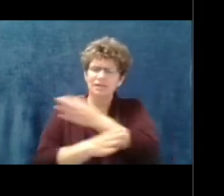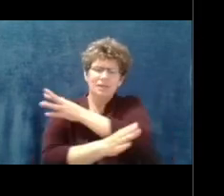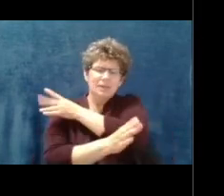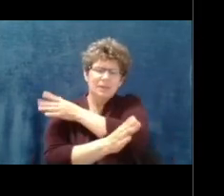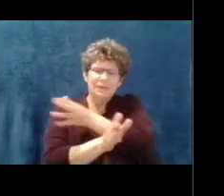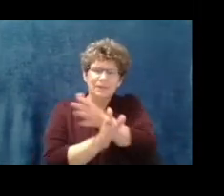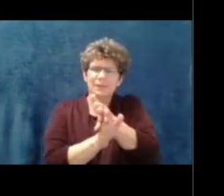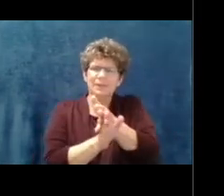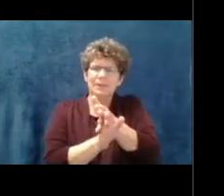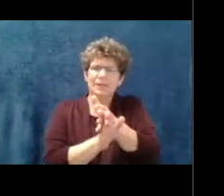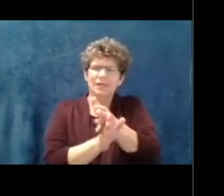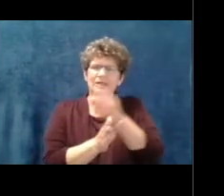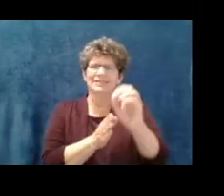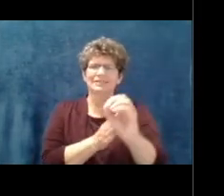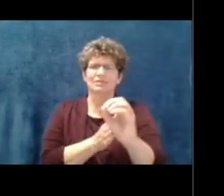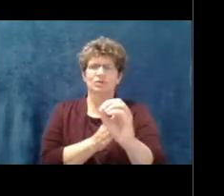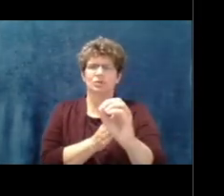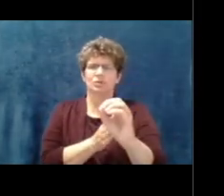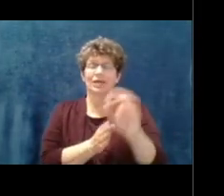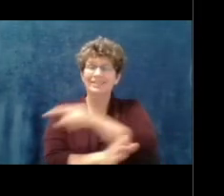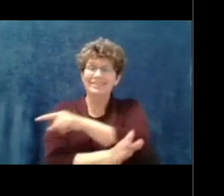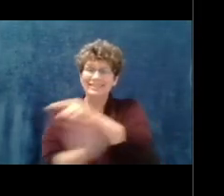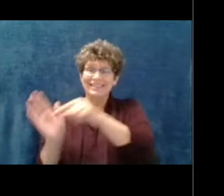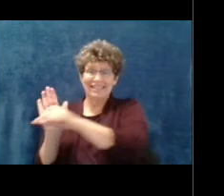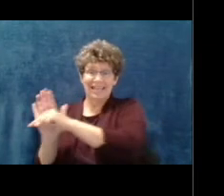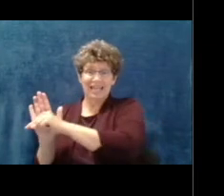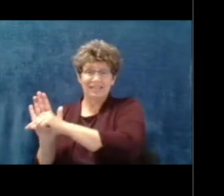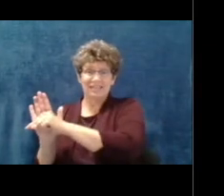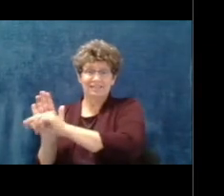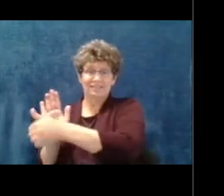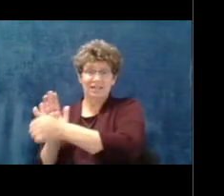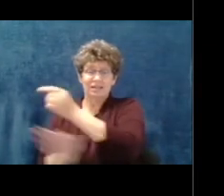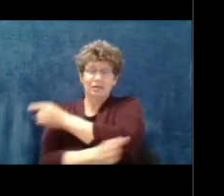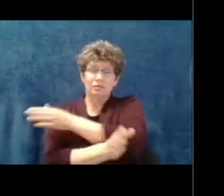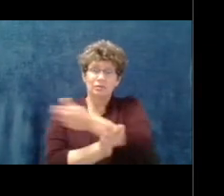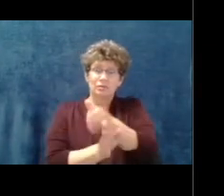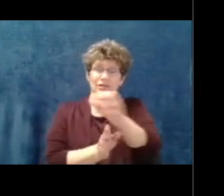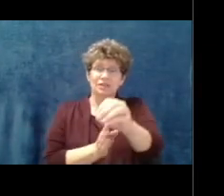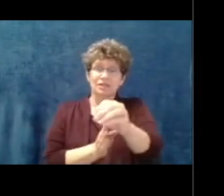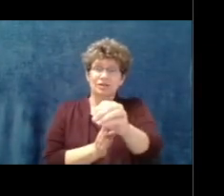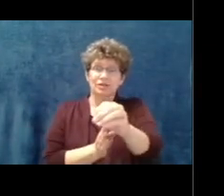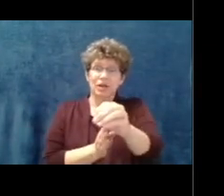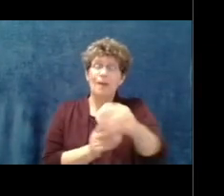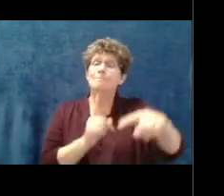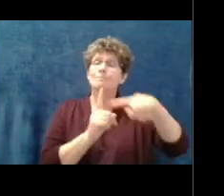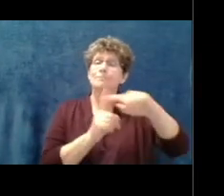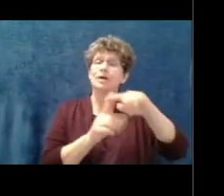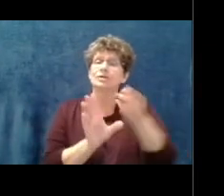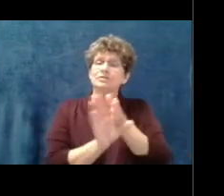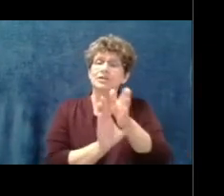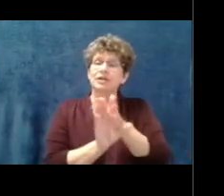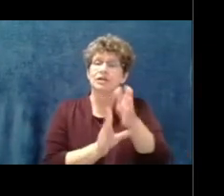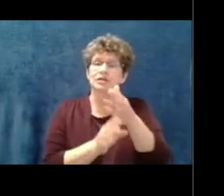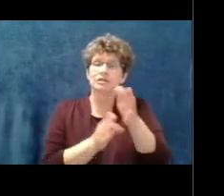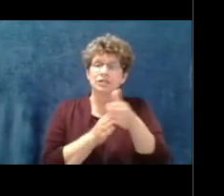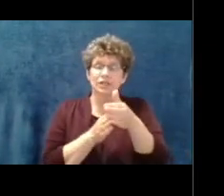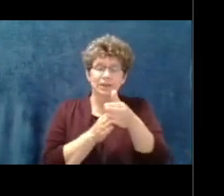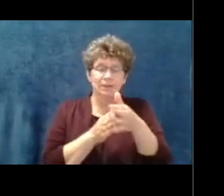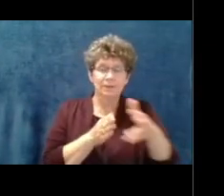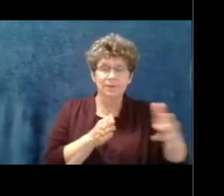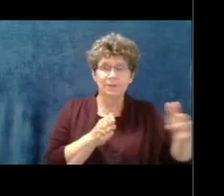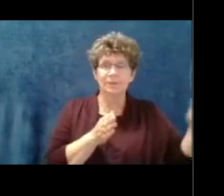further beyond that. Now, one of the ways that we do this is through talking a bit about people's mindsets. And I want to give